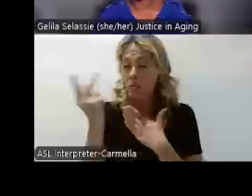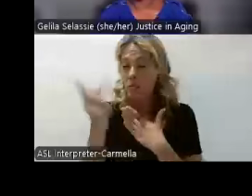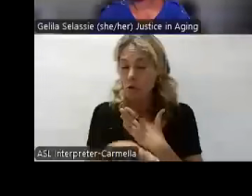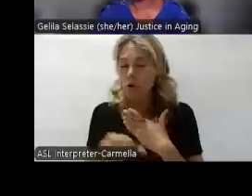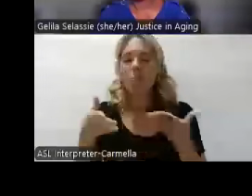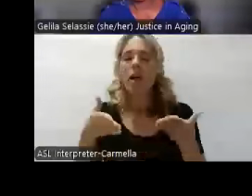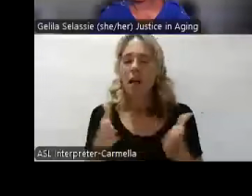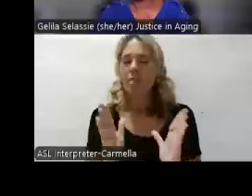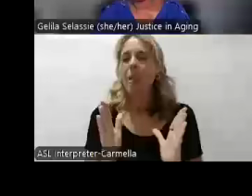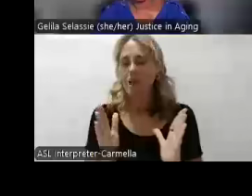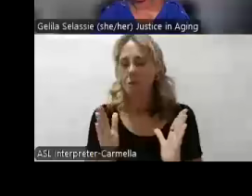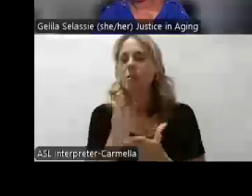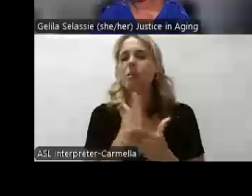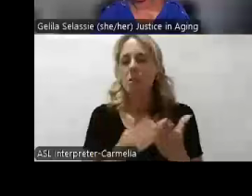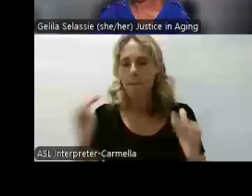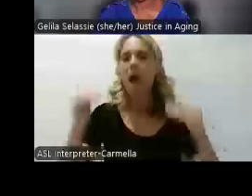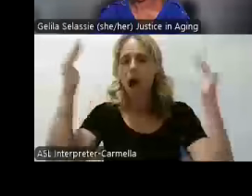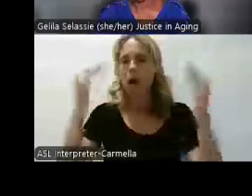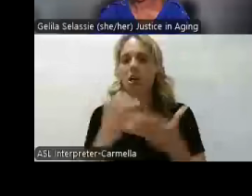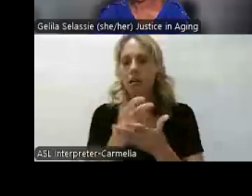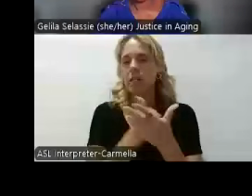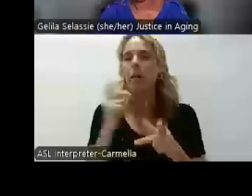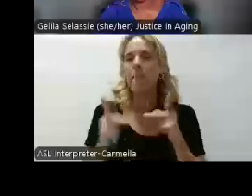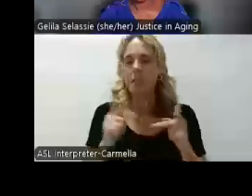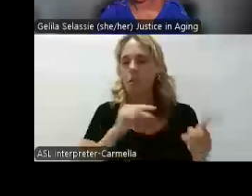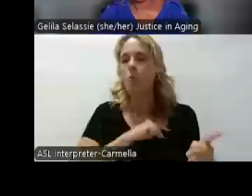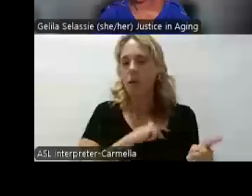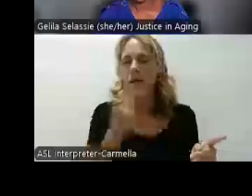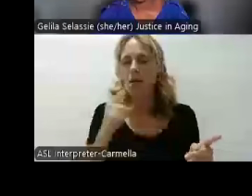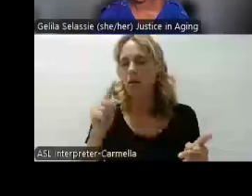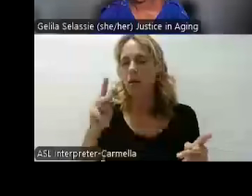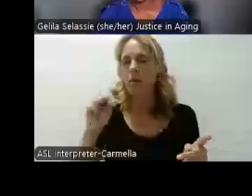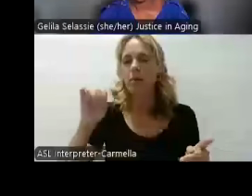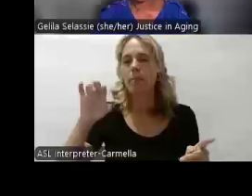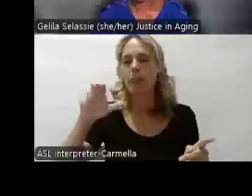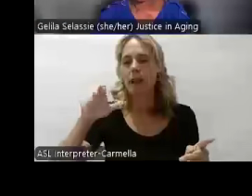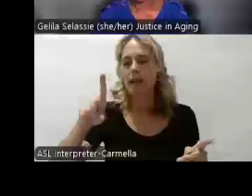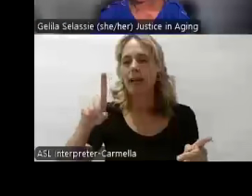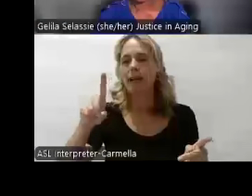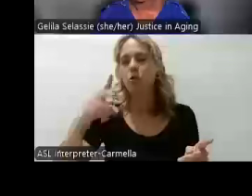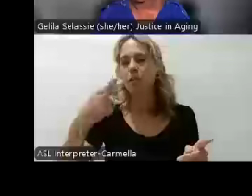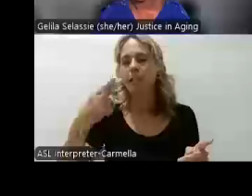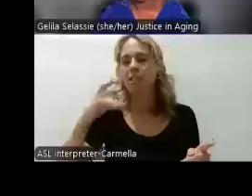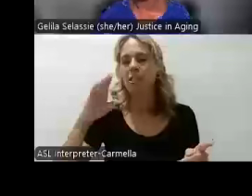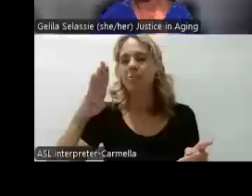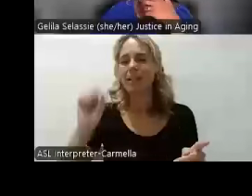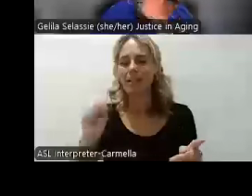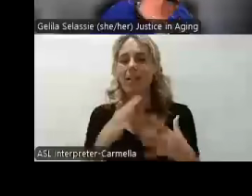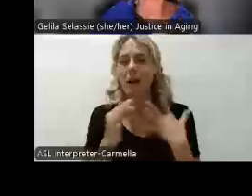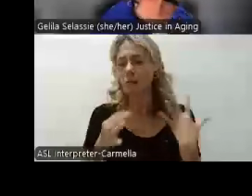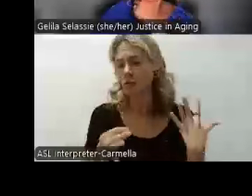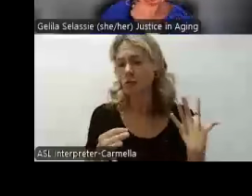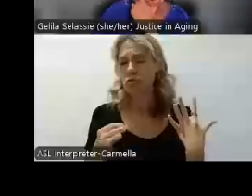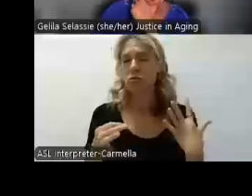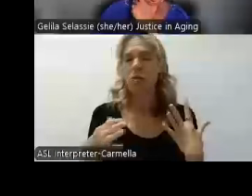lets some higher income people qualify for Medicaid or HCBS. These are optional,